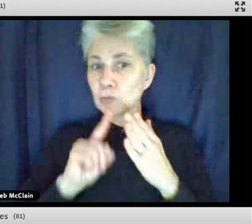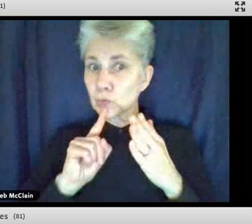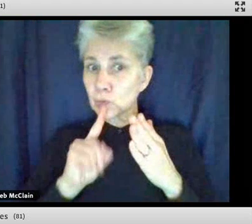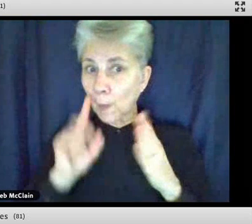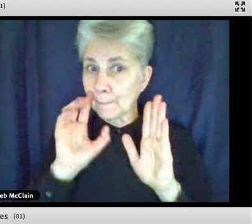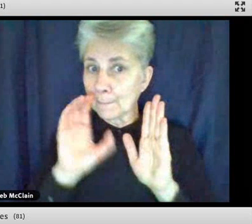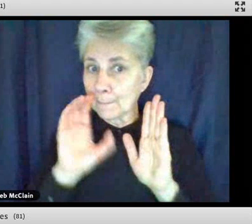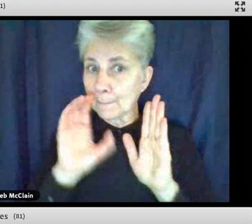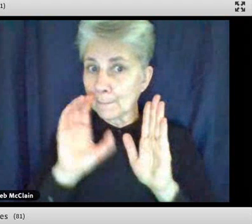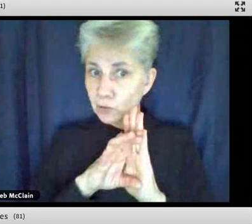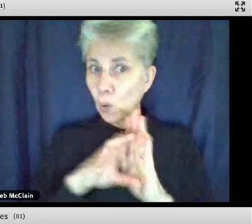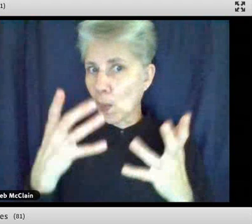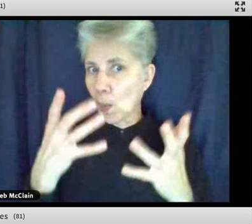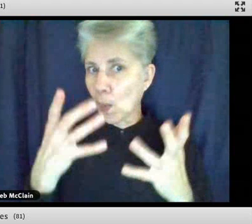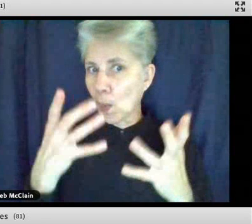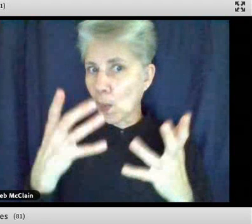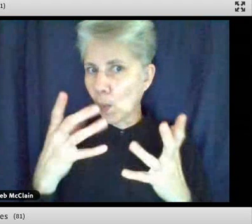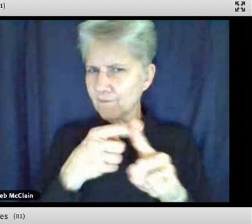from.